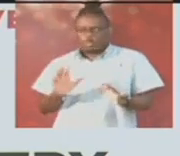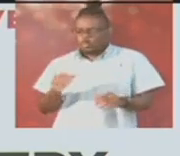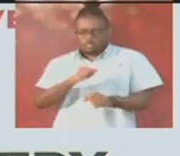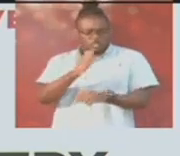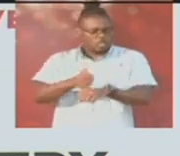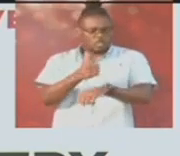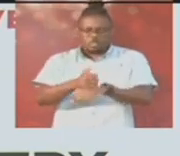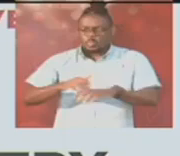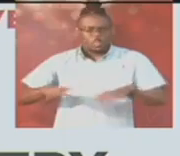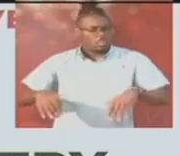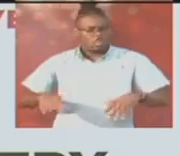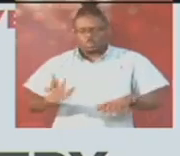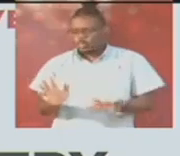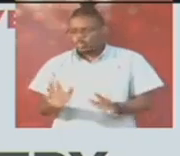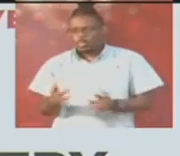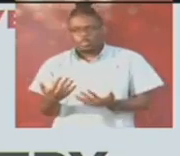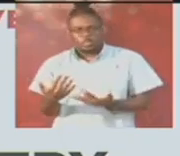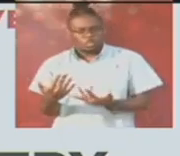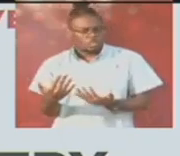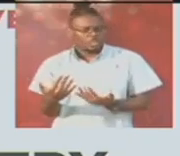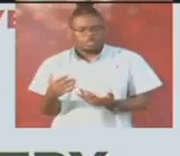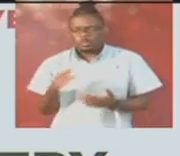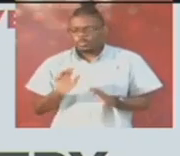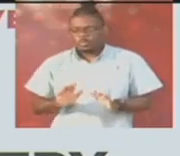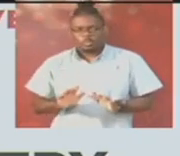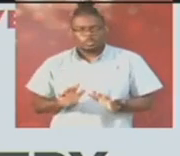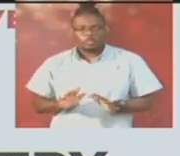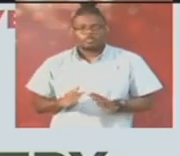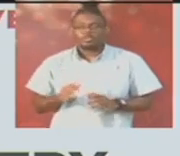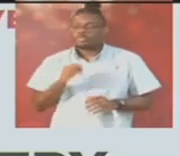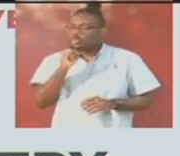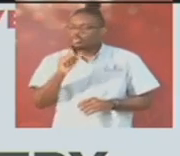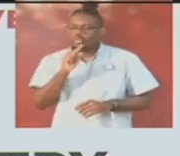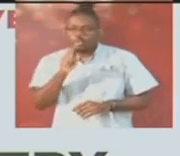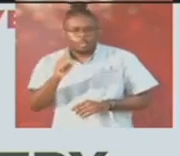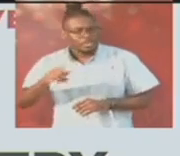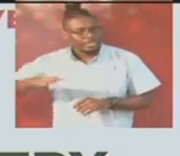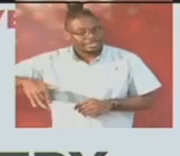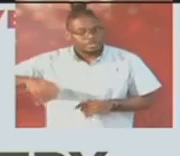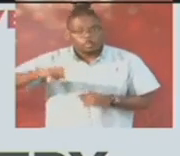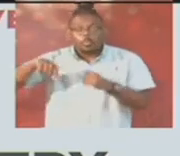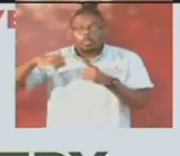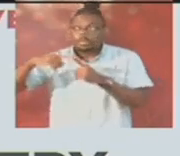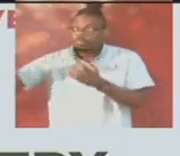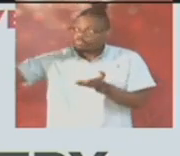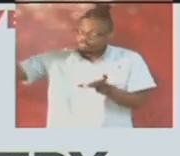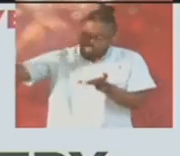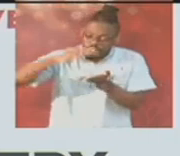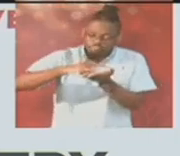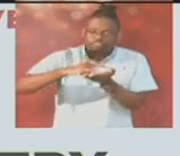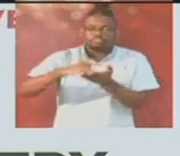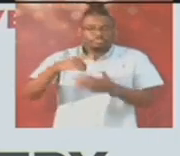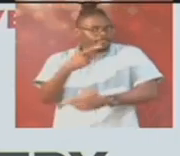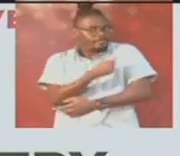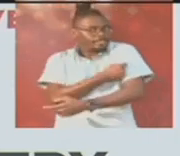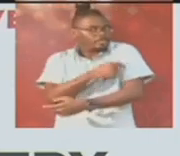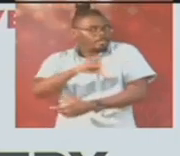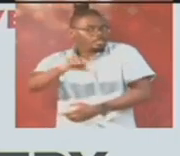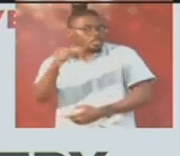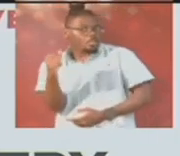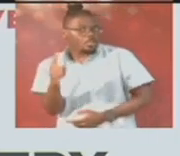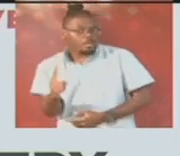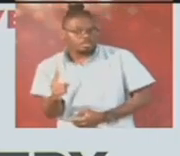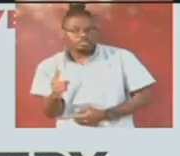are operating, because we don't have a start date. We can't give you a start date. Once we receive the